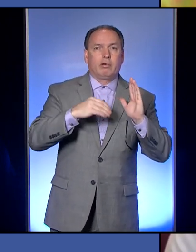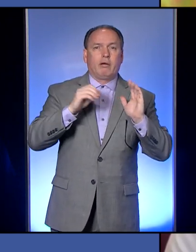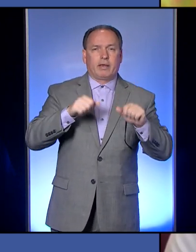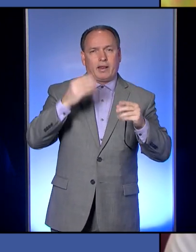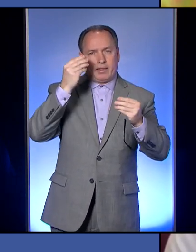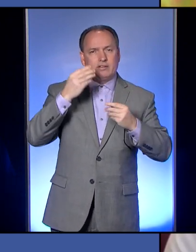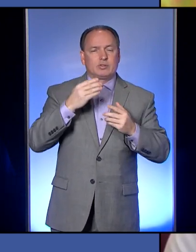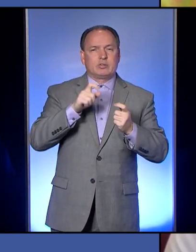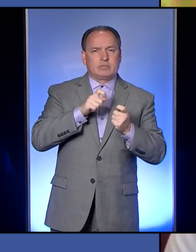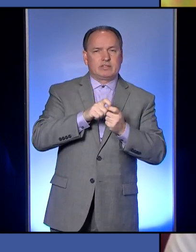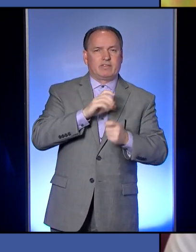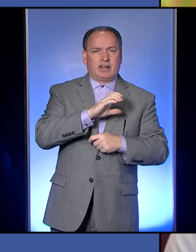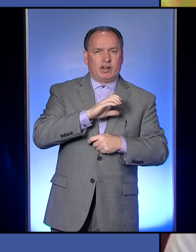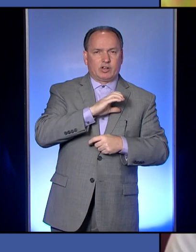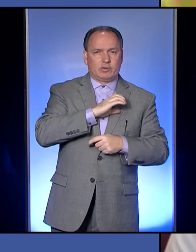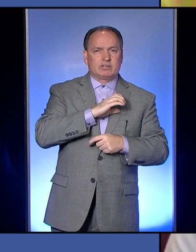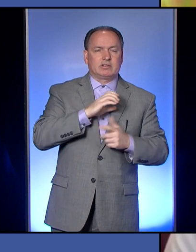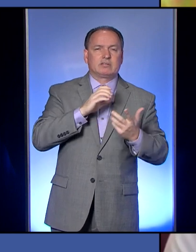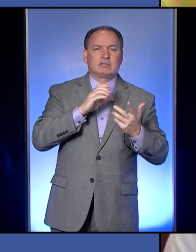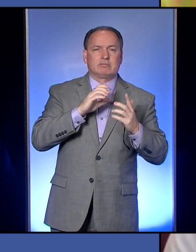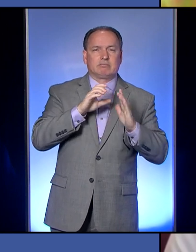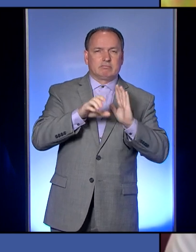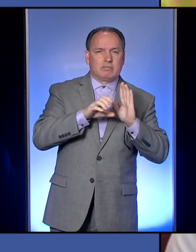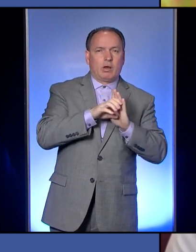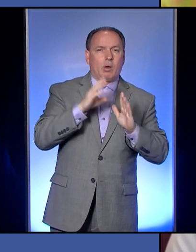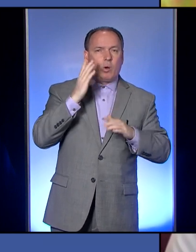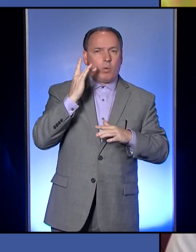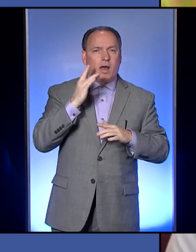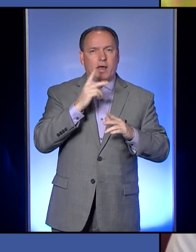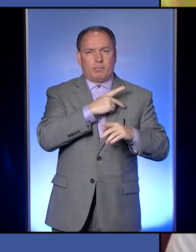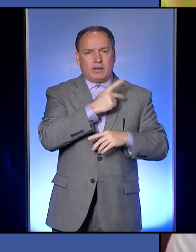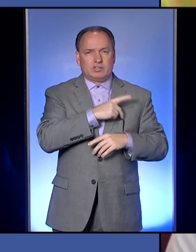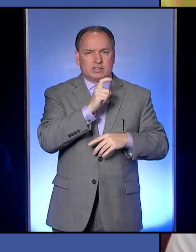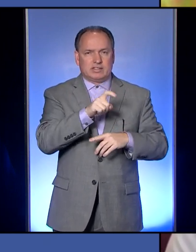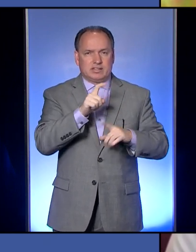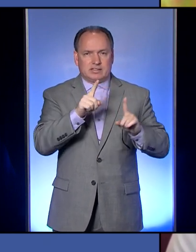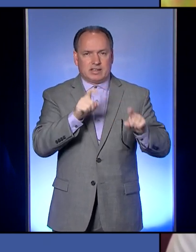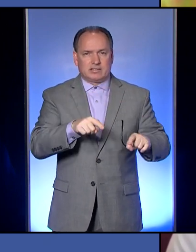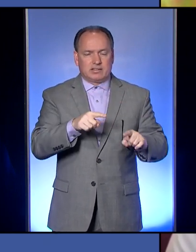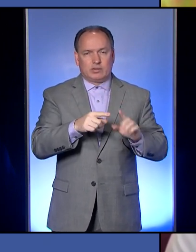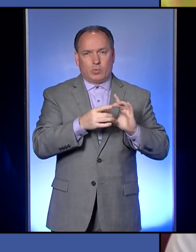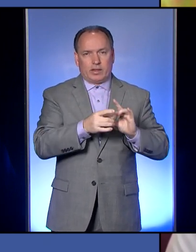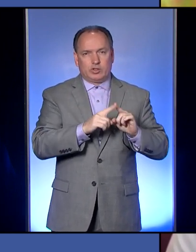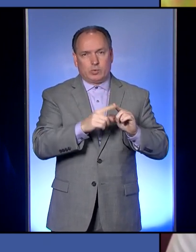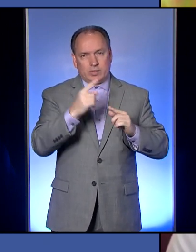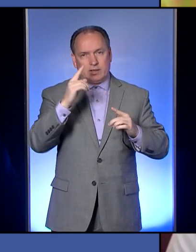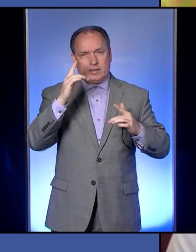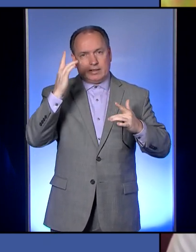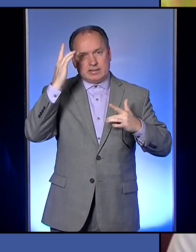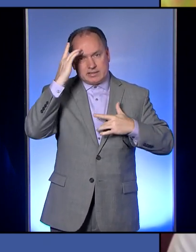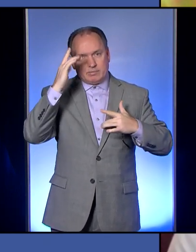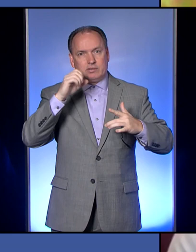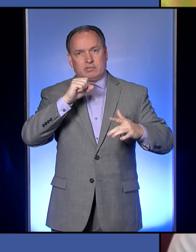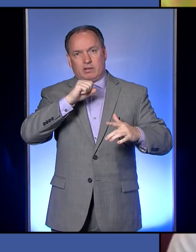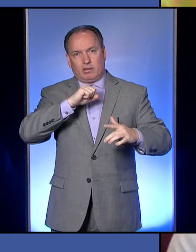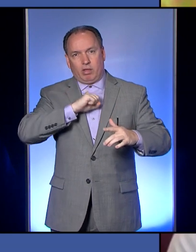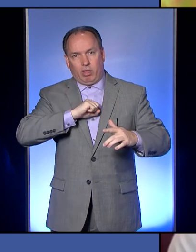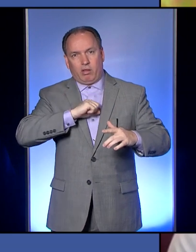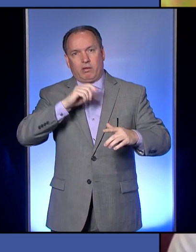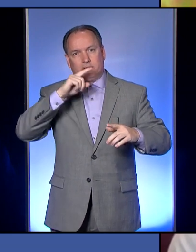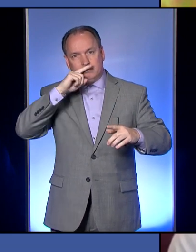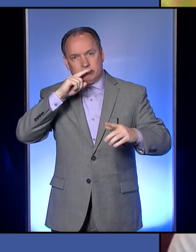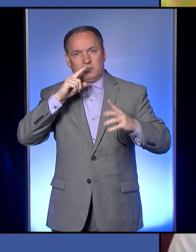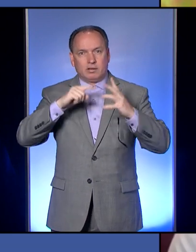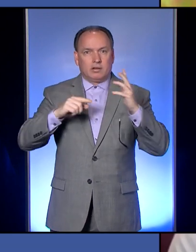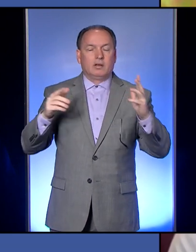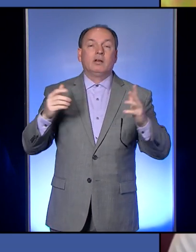certain characteristics and why the patient needs tested in terms of symptoms. And then we will schedule them just